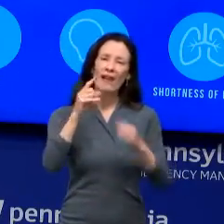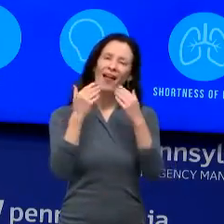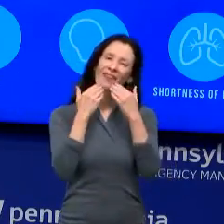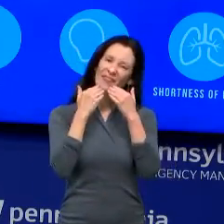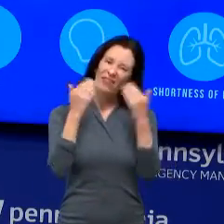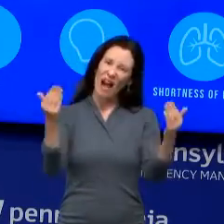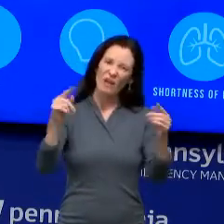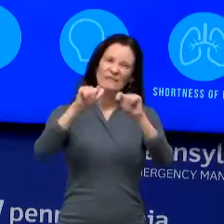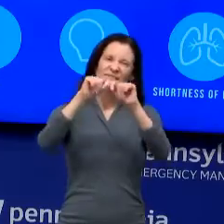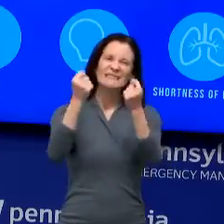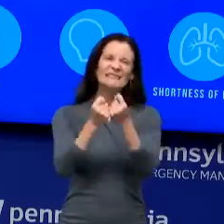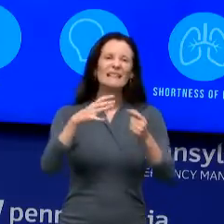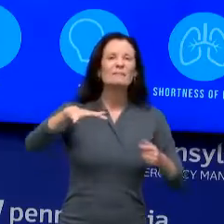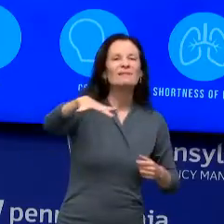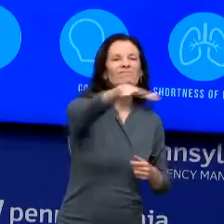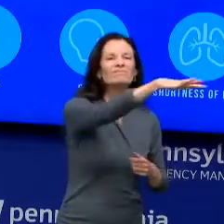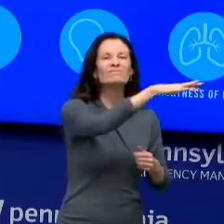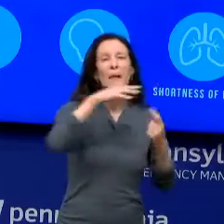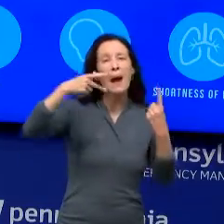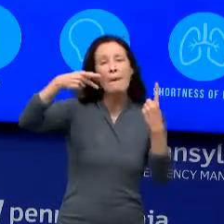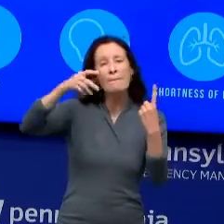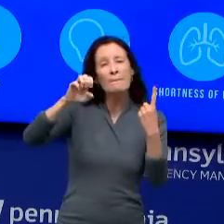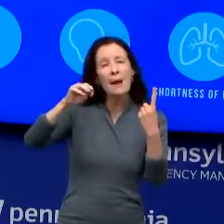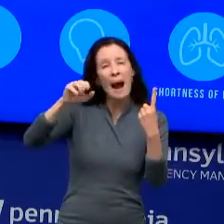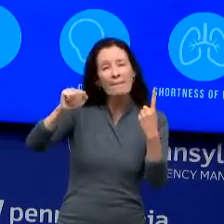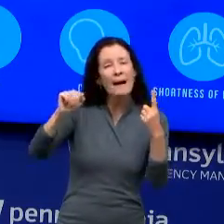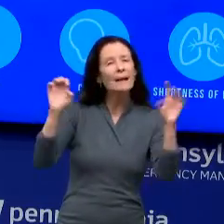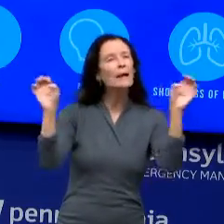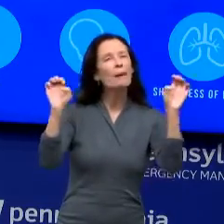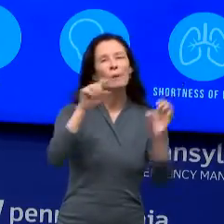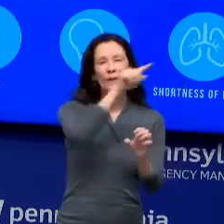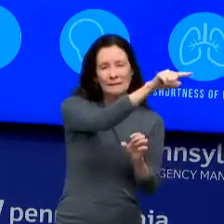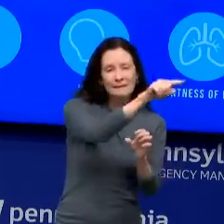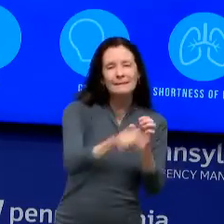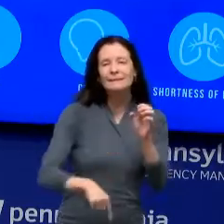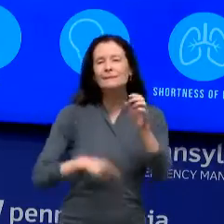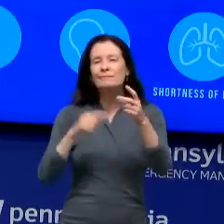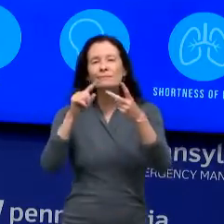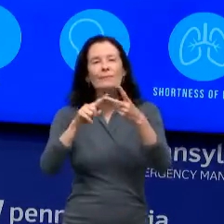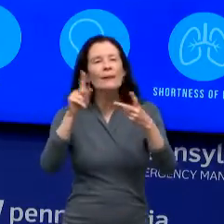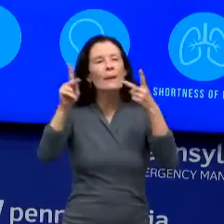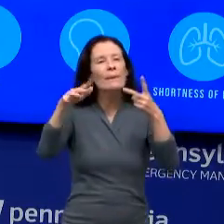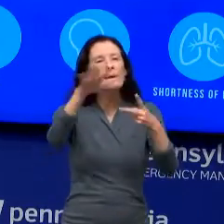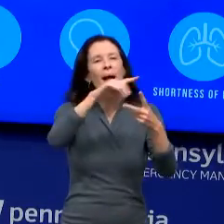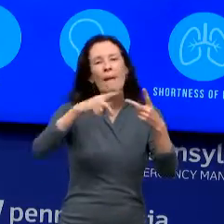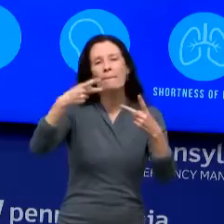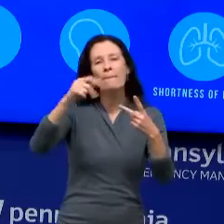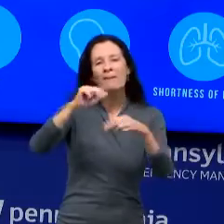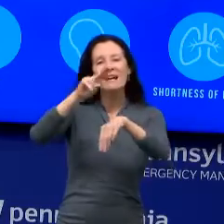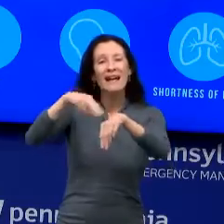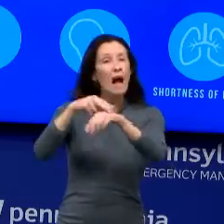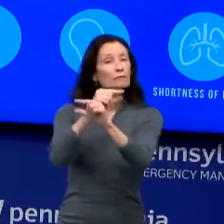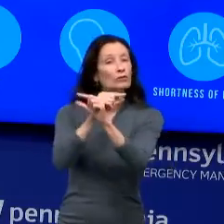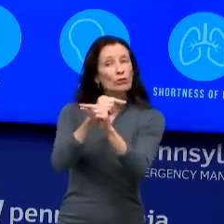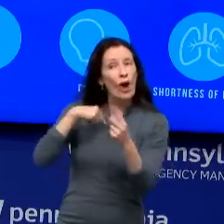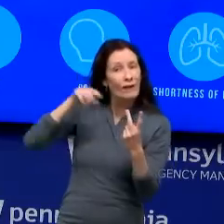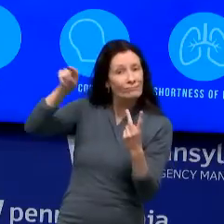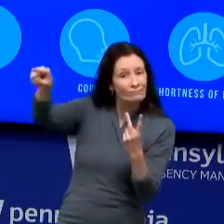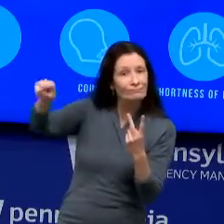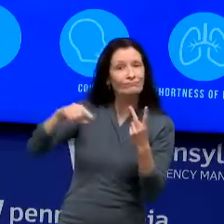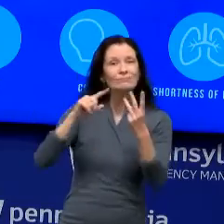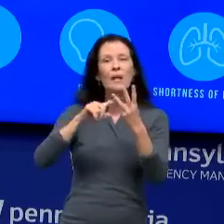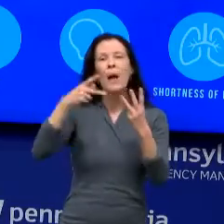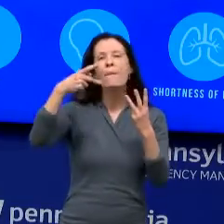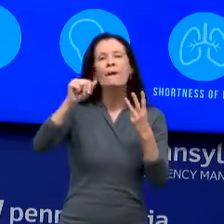the Pennsylvania National Guard, and of course our Department of Health, who have worked to find a location that was accessible to